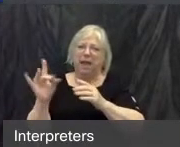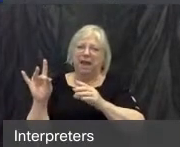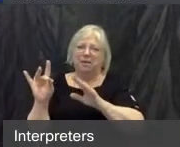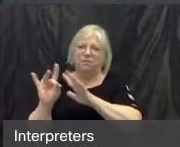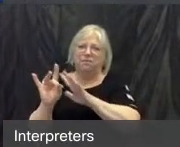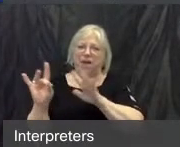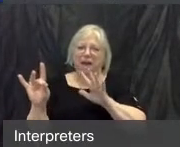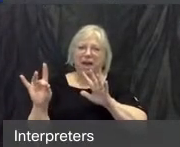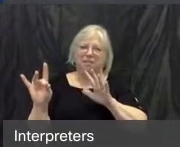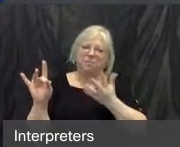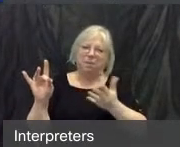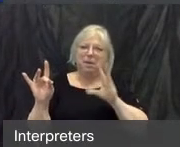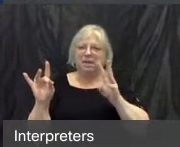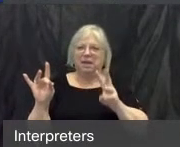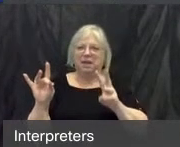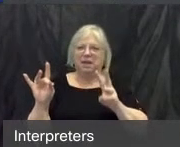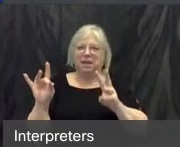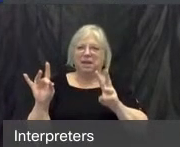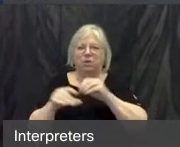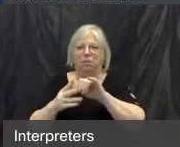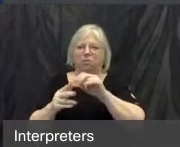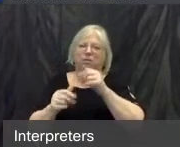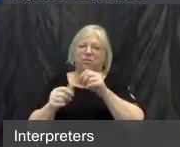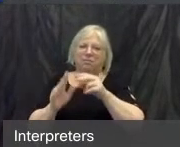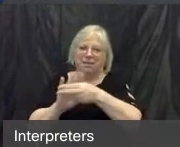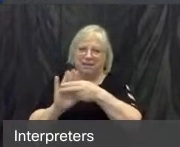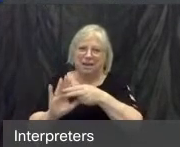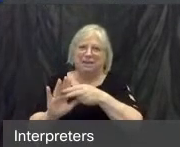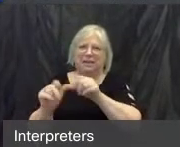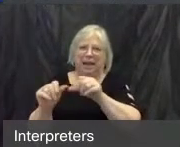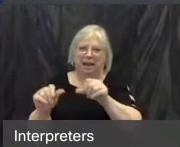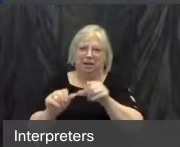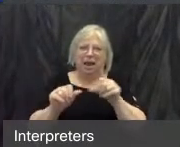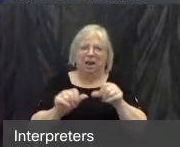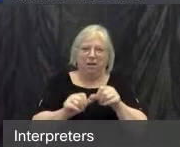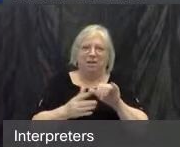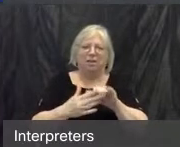those particular areas, and so those dollars are part of it as well.